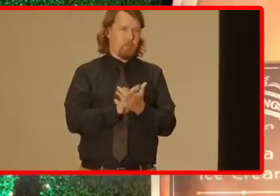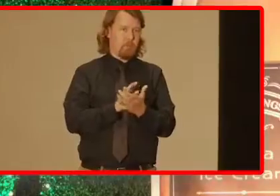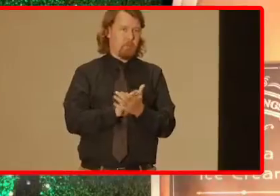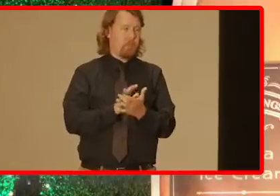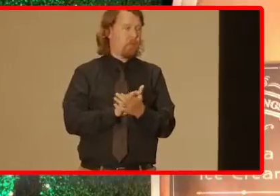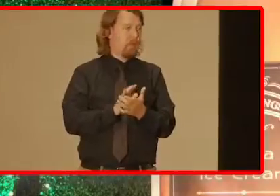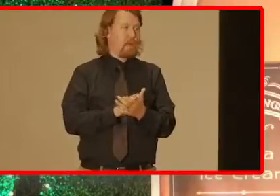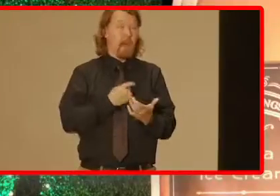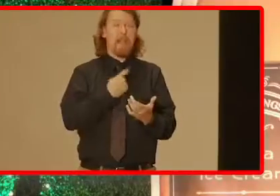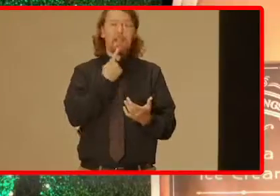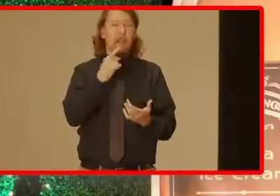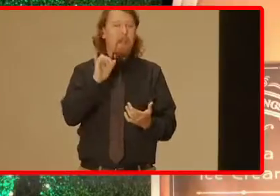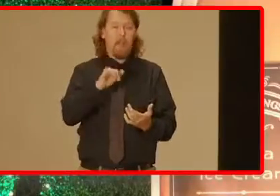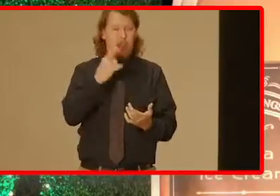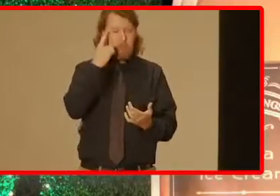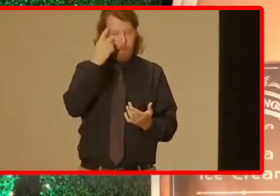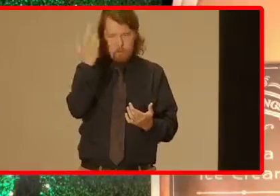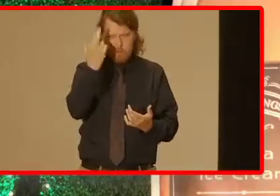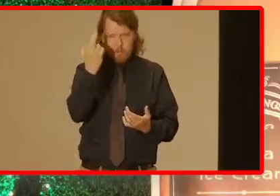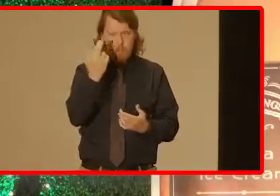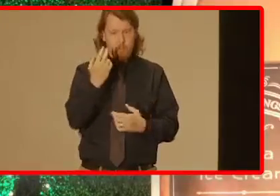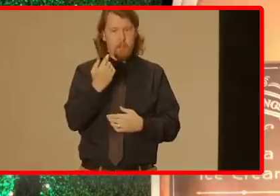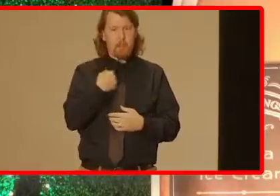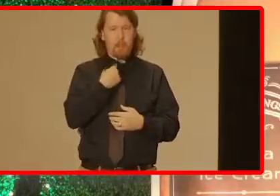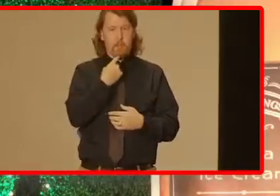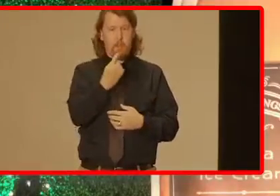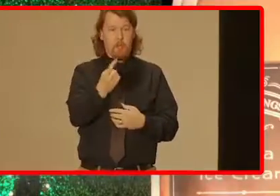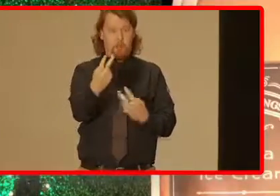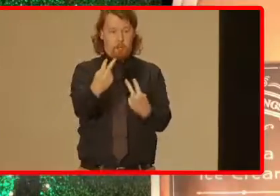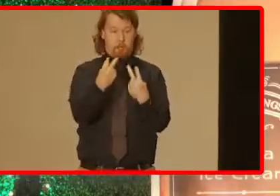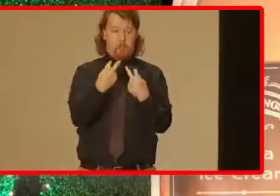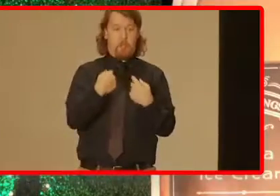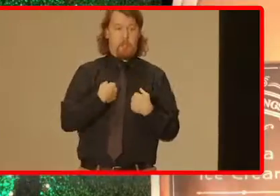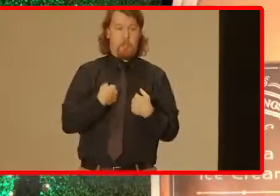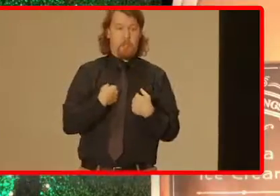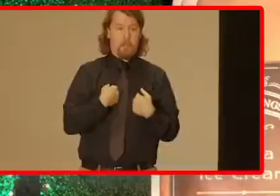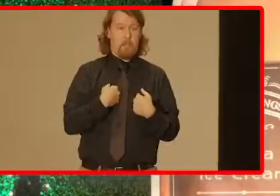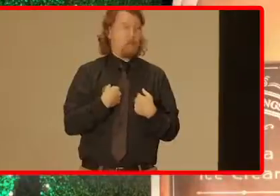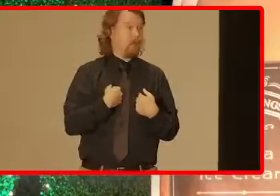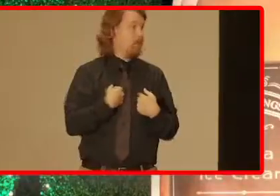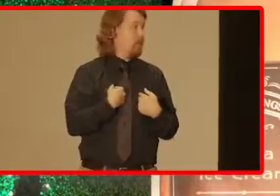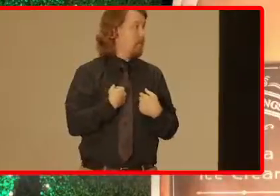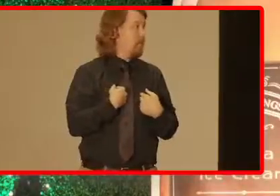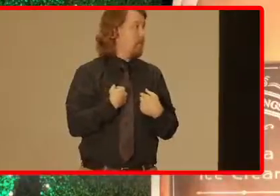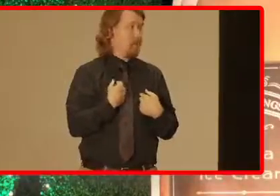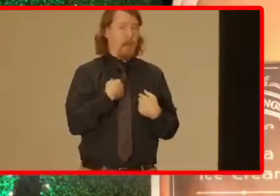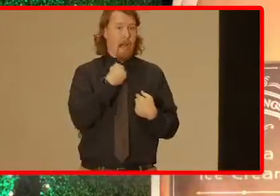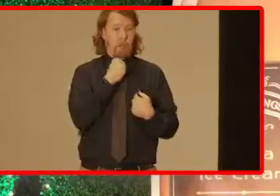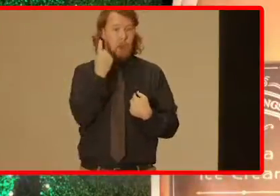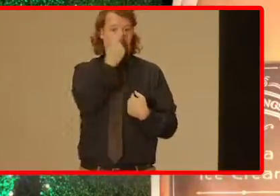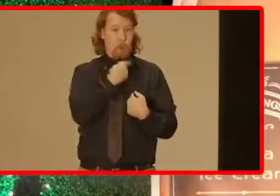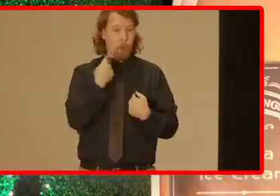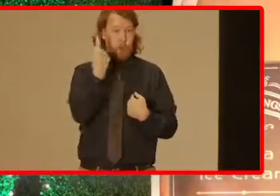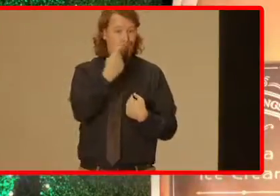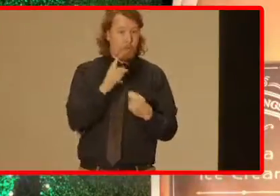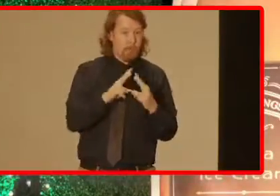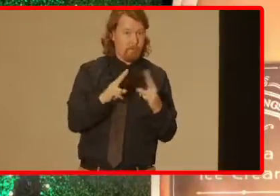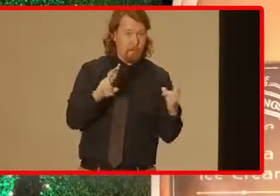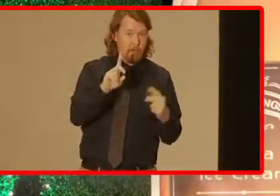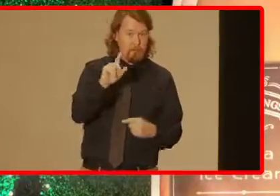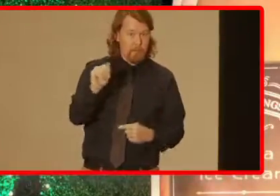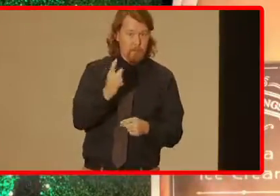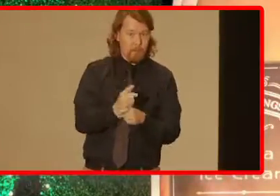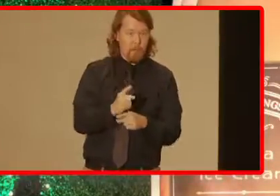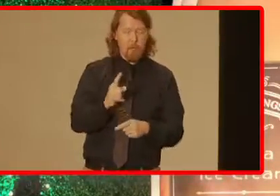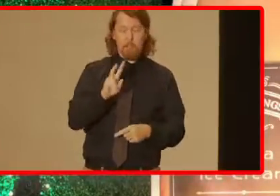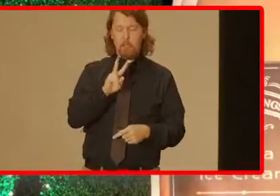I say that to tell you, if you look at me, I don't look very disabled, and in